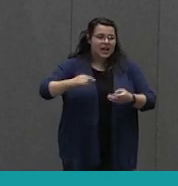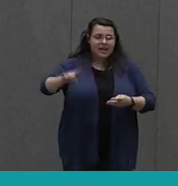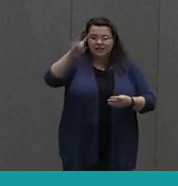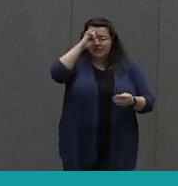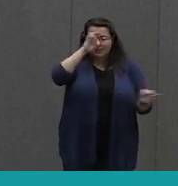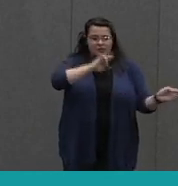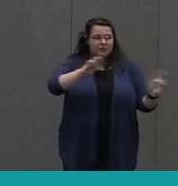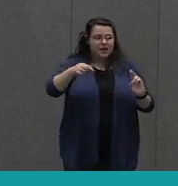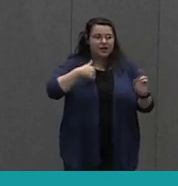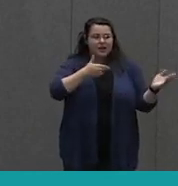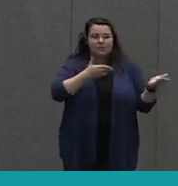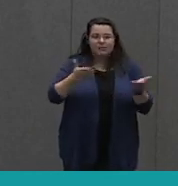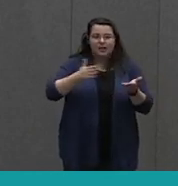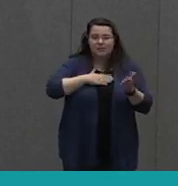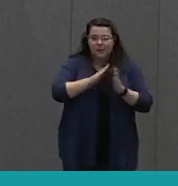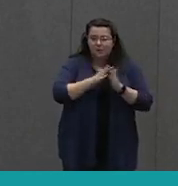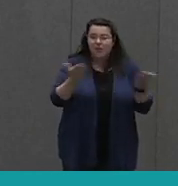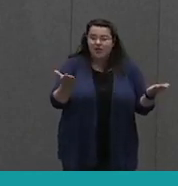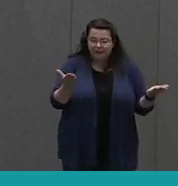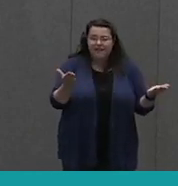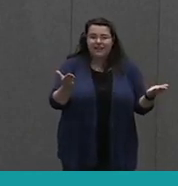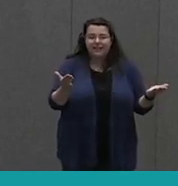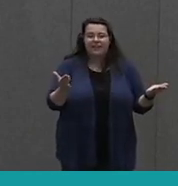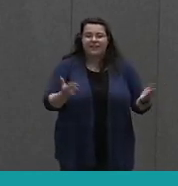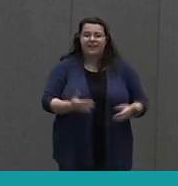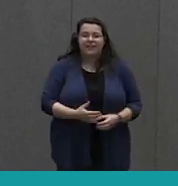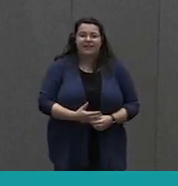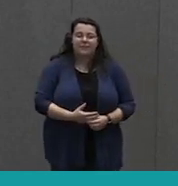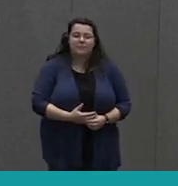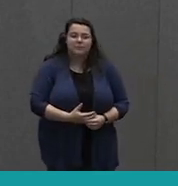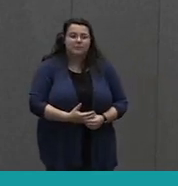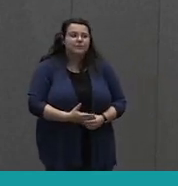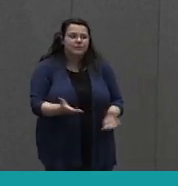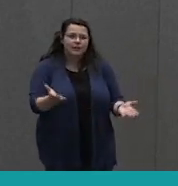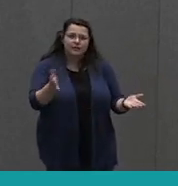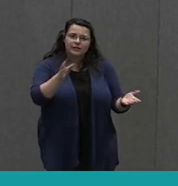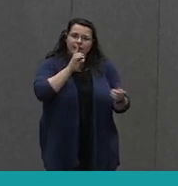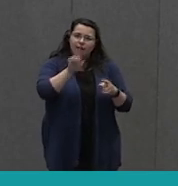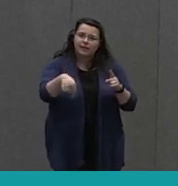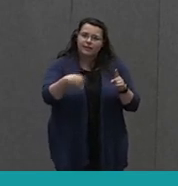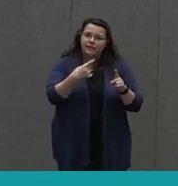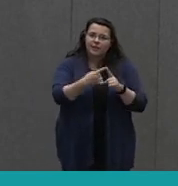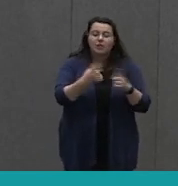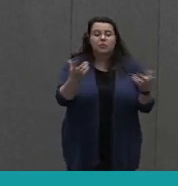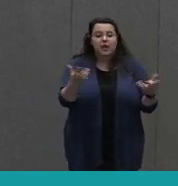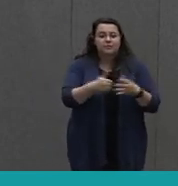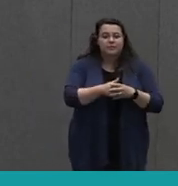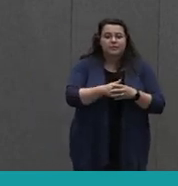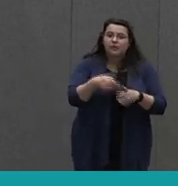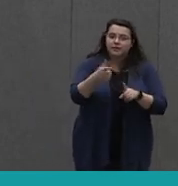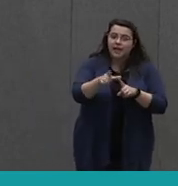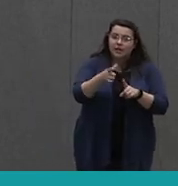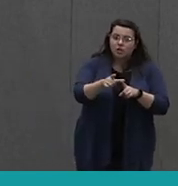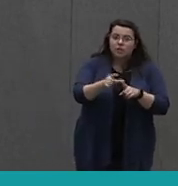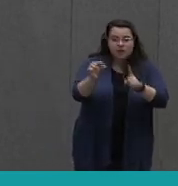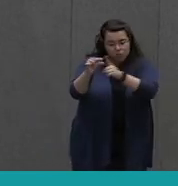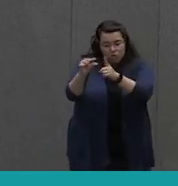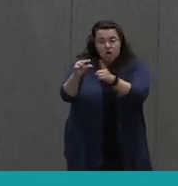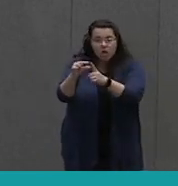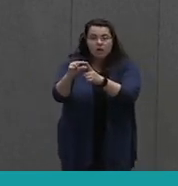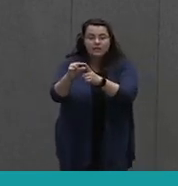thing, adjectives. Here's my number 1. I heard the word wide,